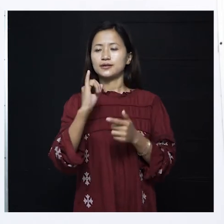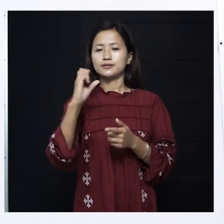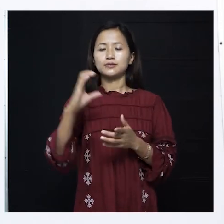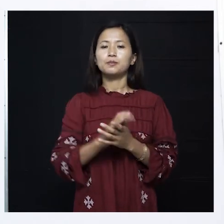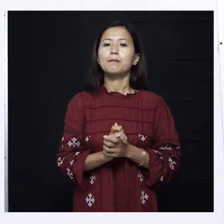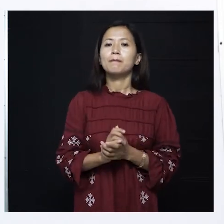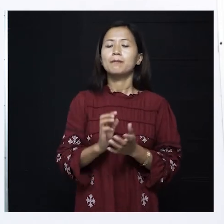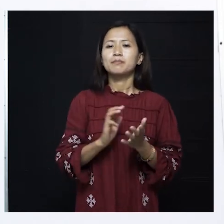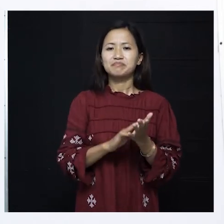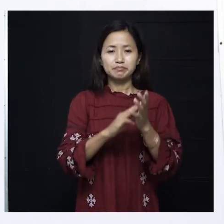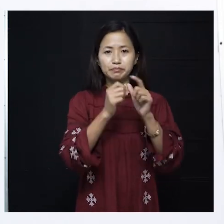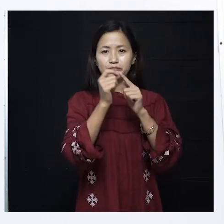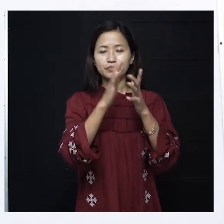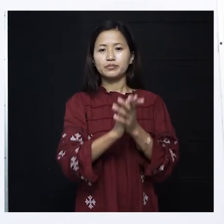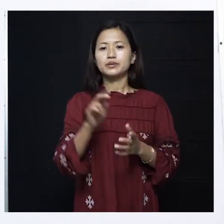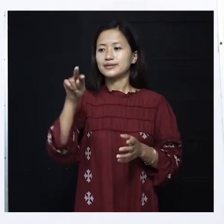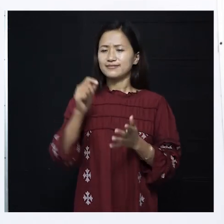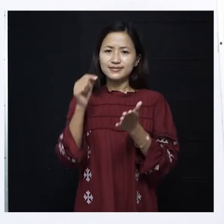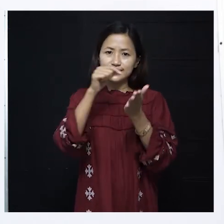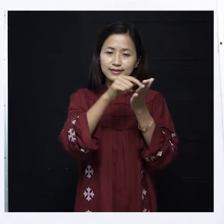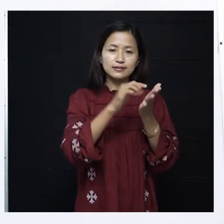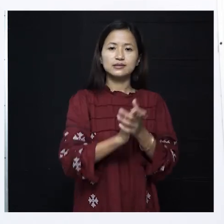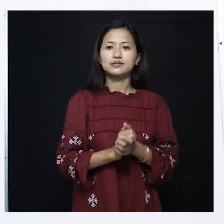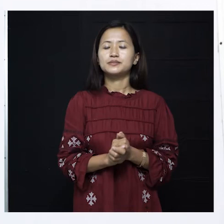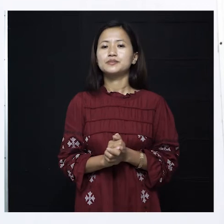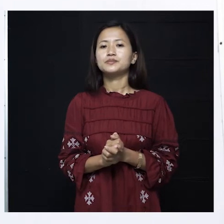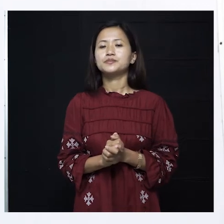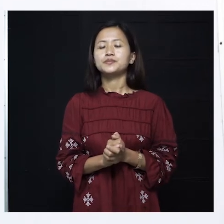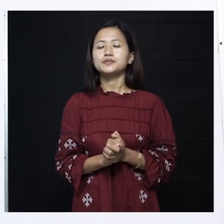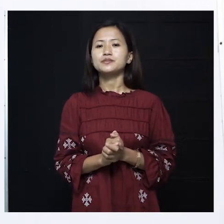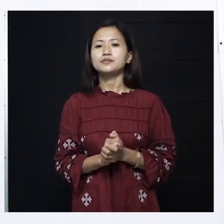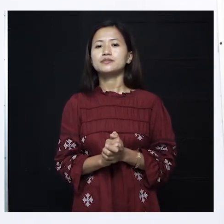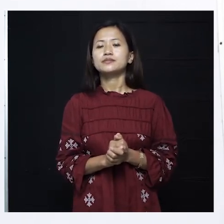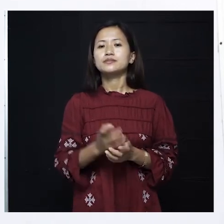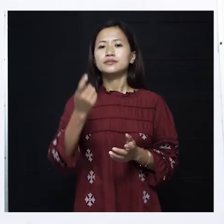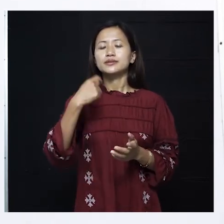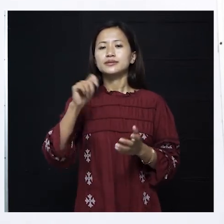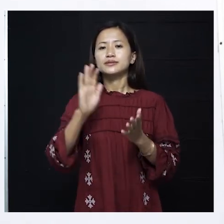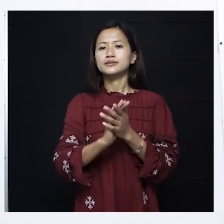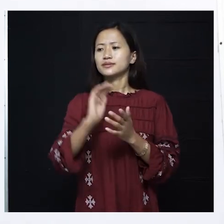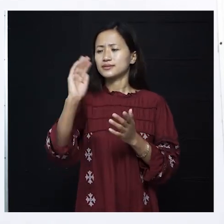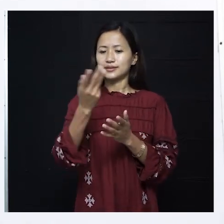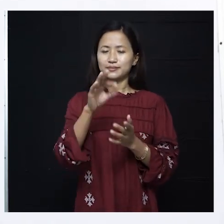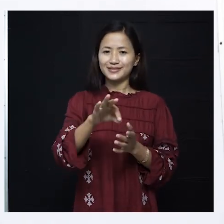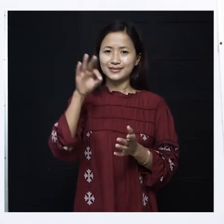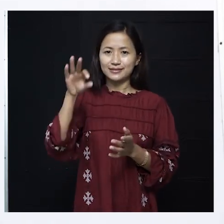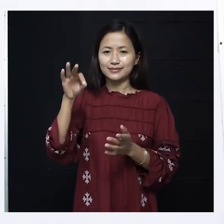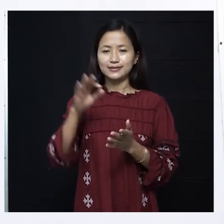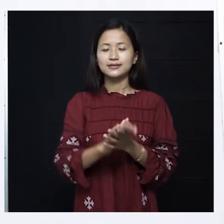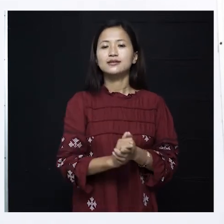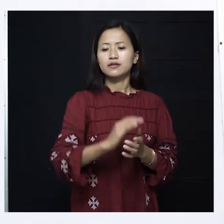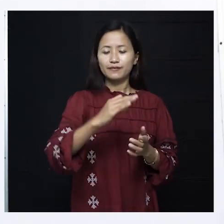here thematic map means this indicates, okay, it indicates the some selected features.